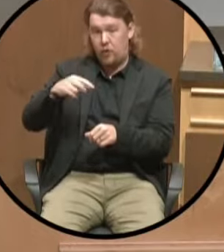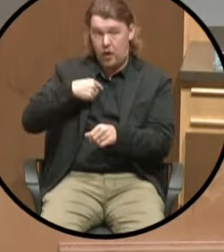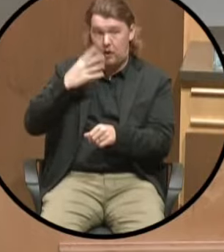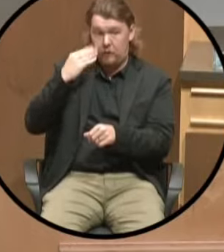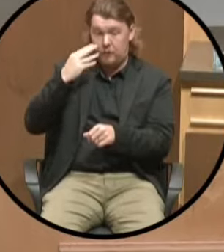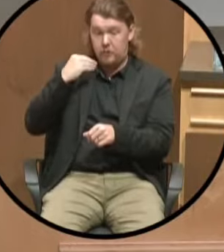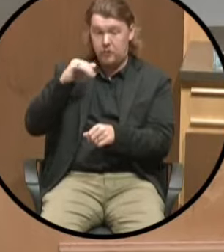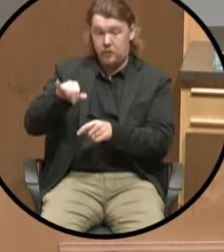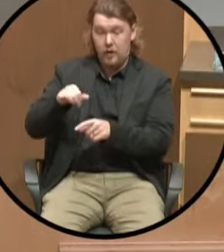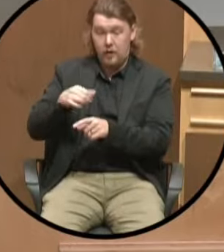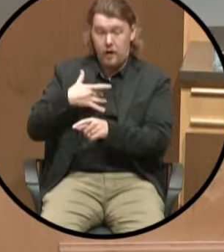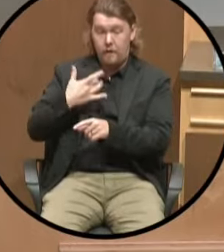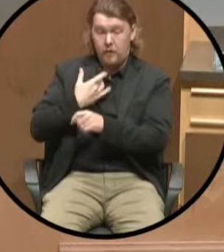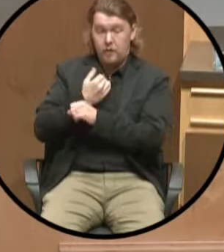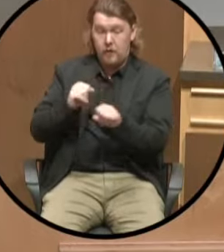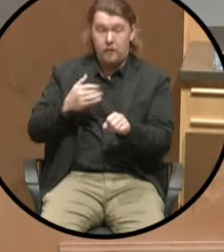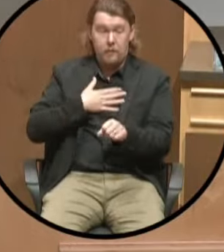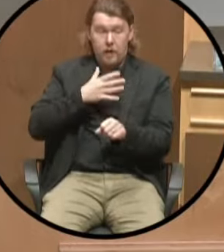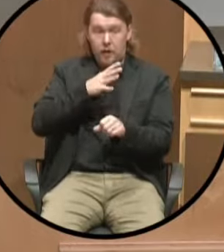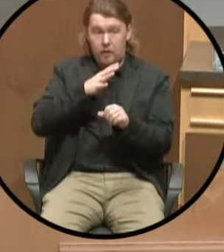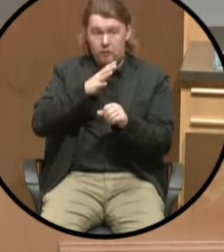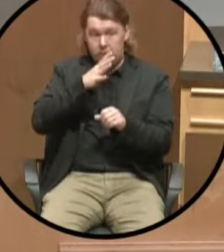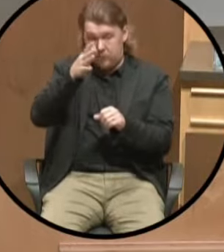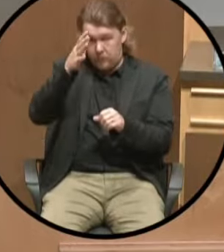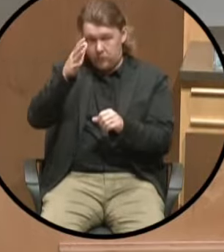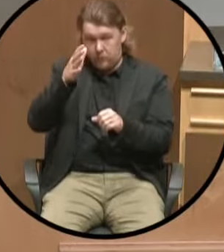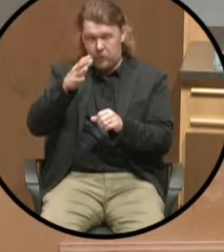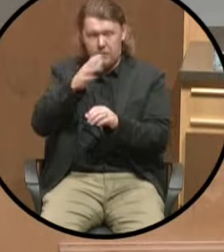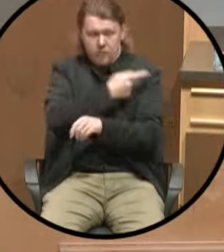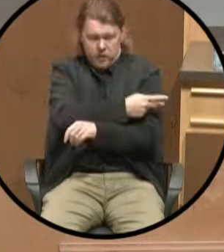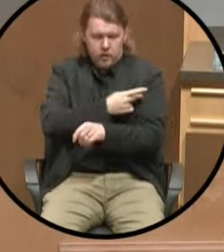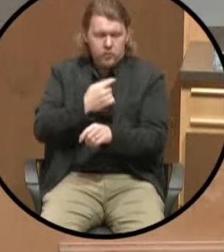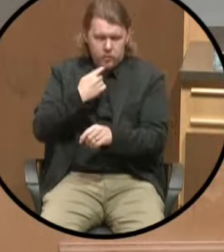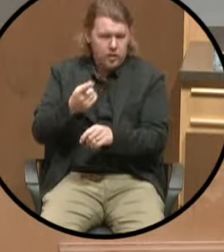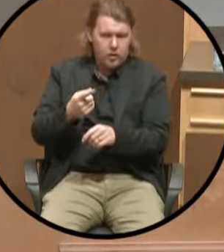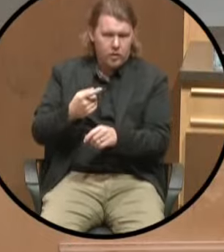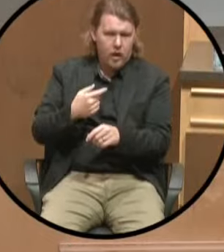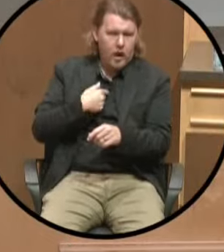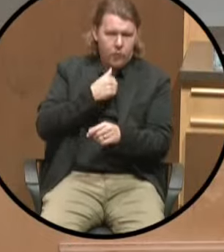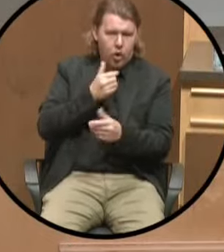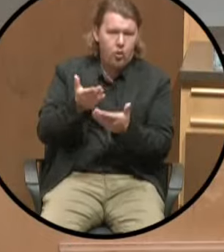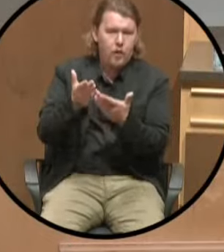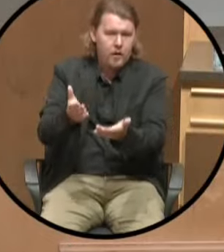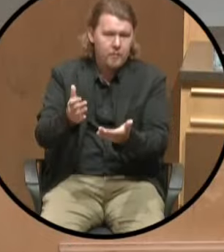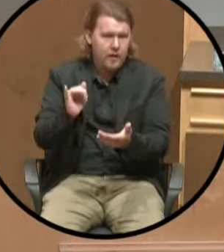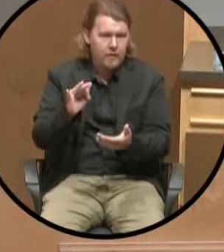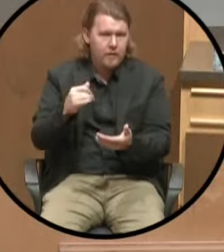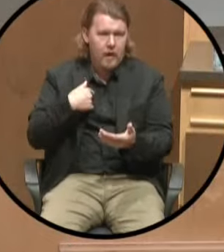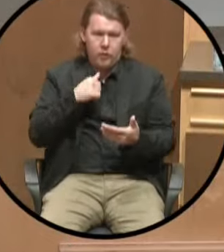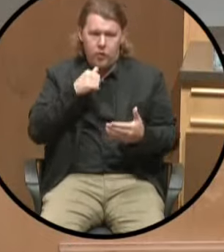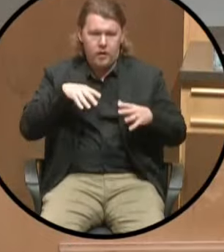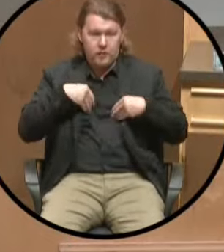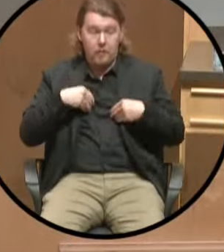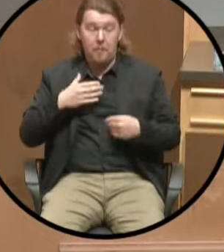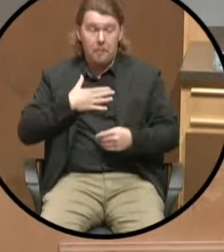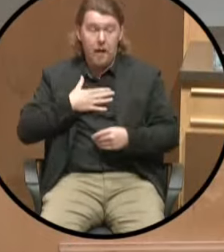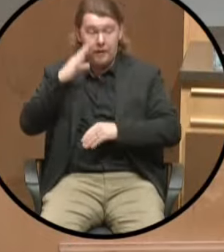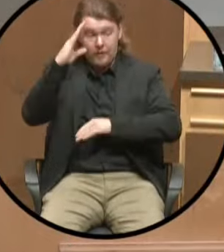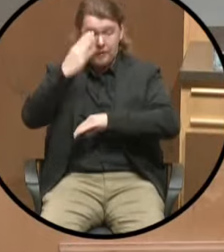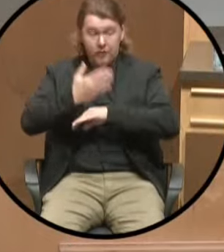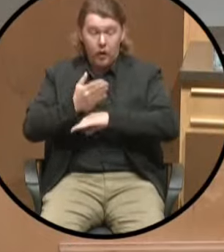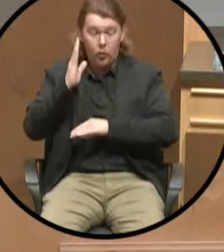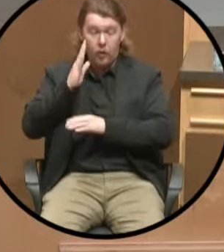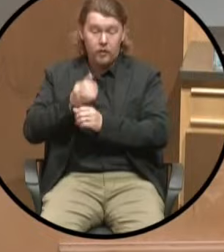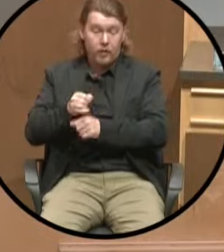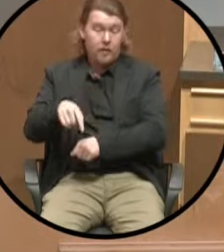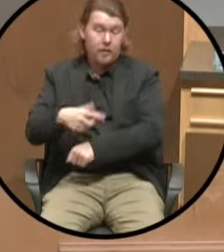with it. And my patients will tell you, I won't recommend something that I wouldn't do to my own family. And this is something that my son will be getting as soon as